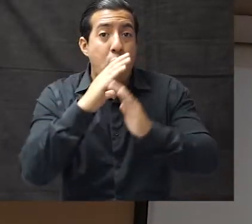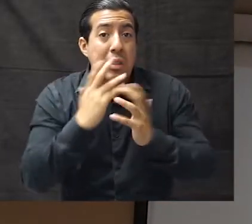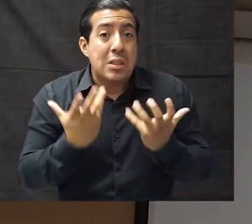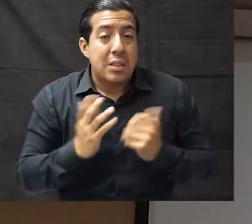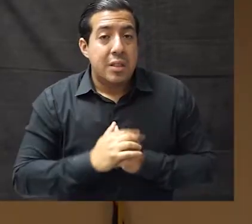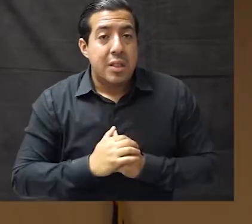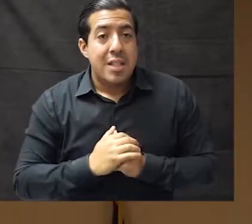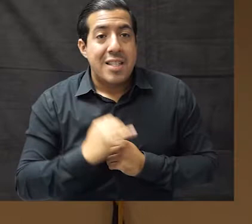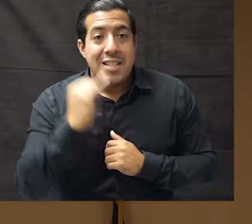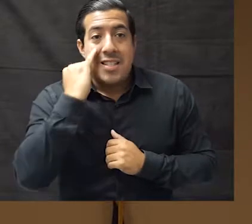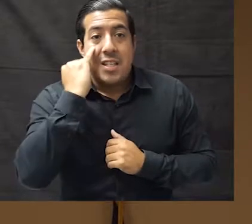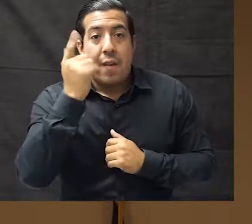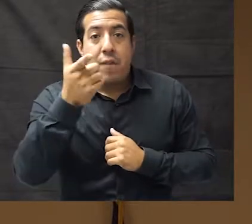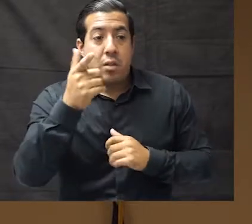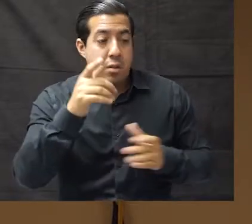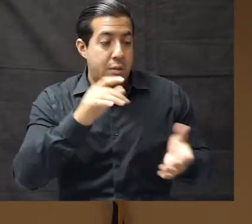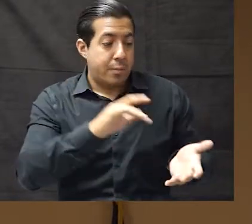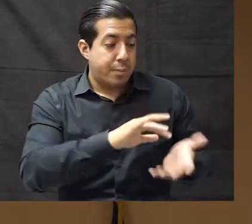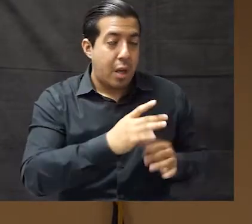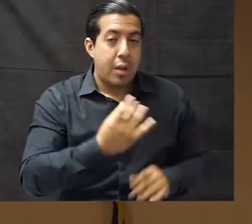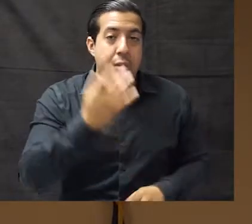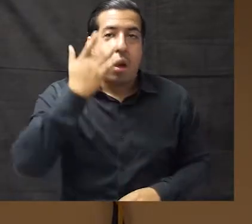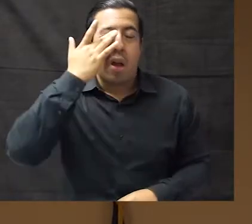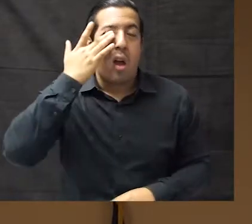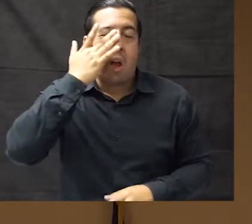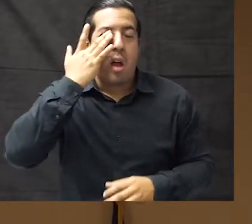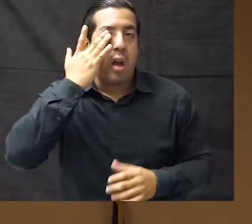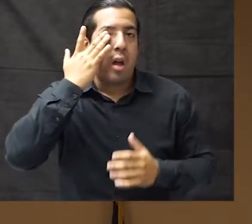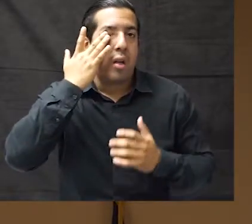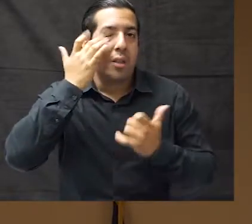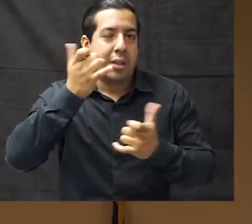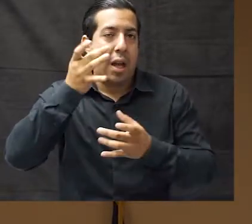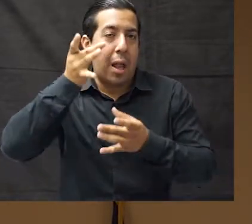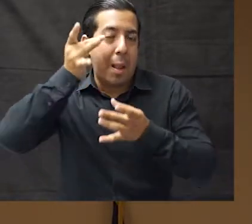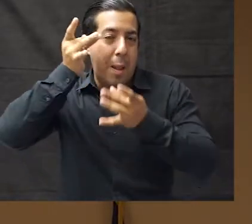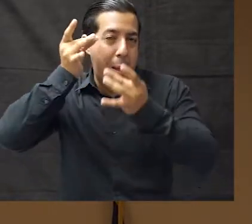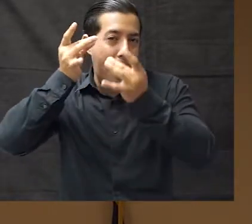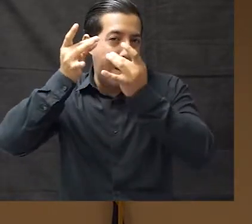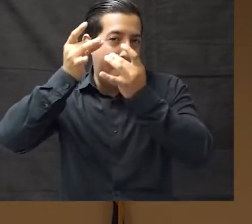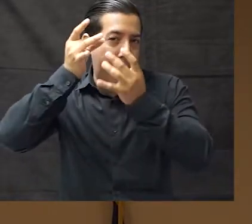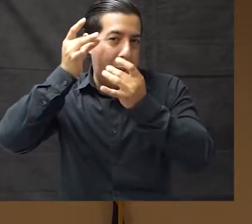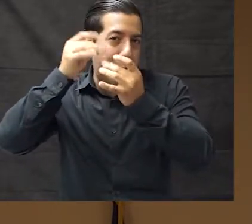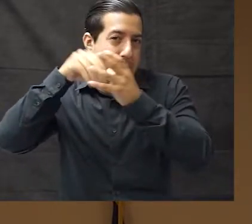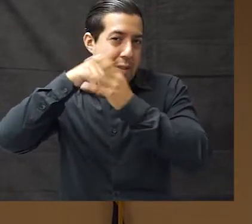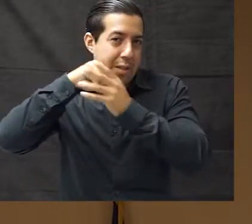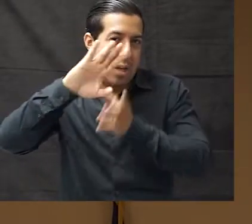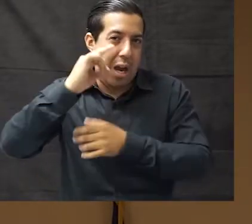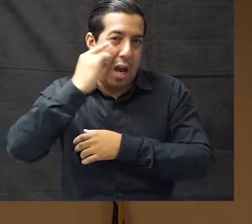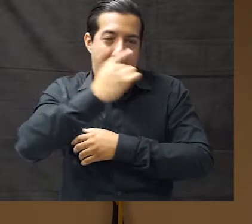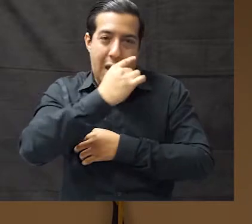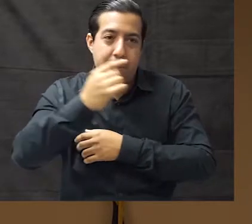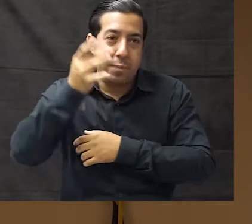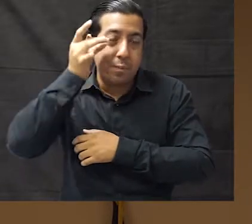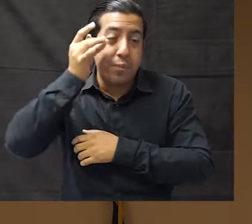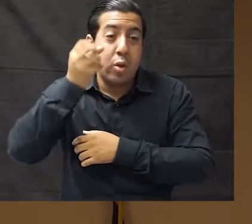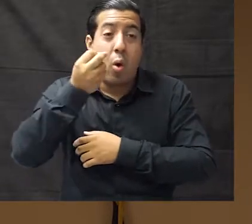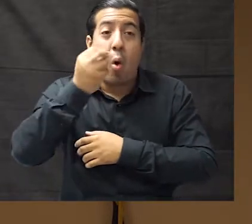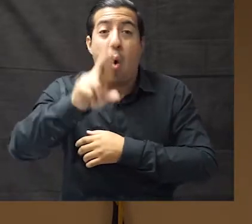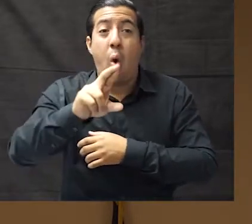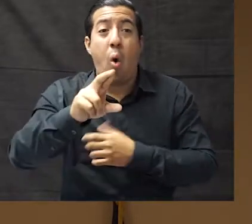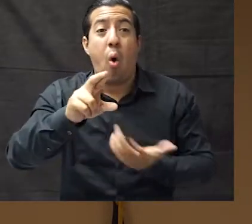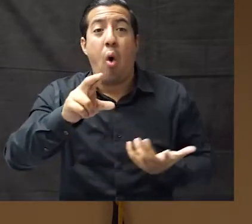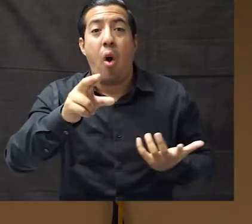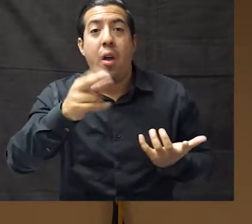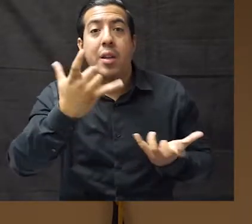touching your mouth if you've got that dose on it. You don't realize it's on your finger. You've picked it up off of something. You don't realize it's on your, you've opened that little bag. You've opened that package. You get some on your fingers.